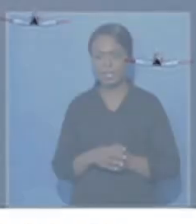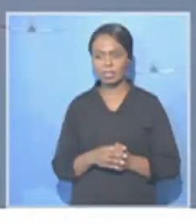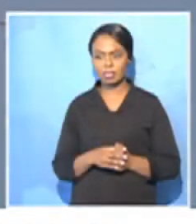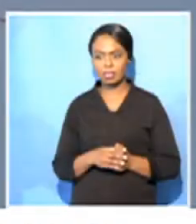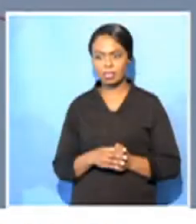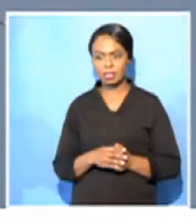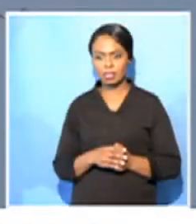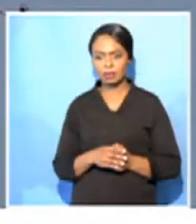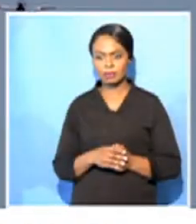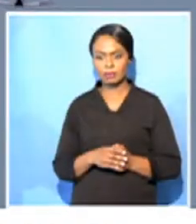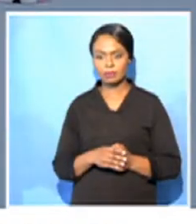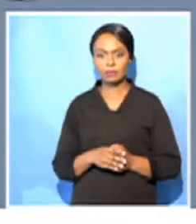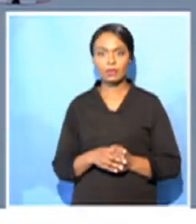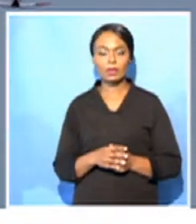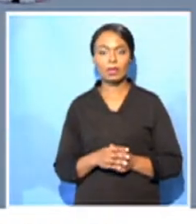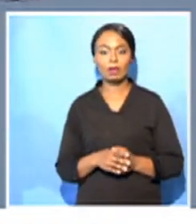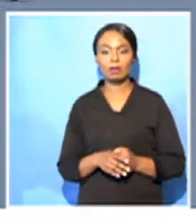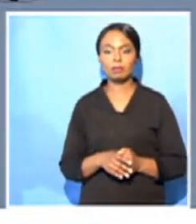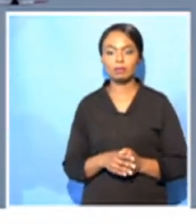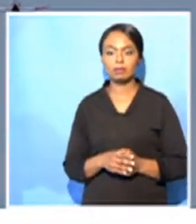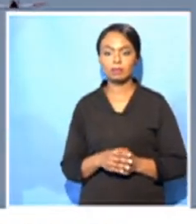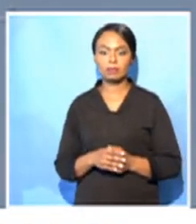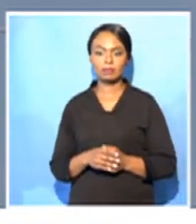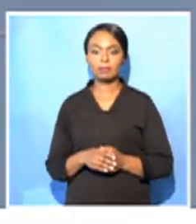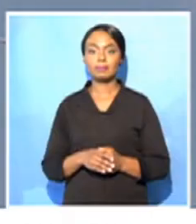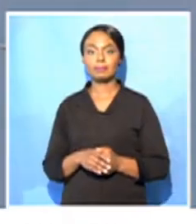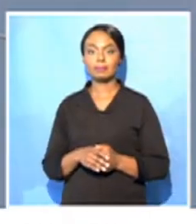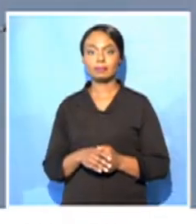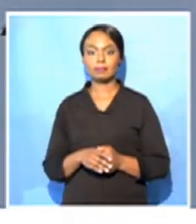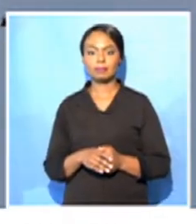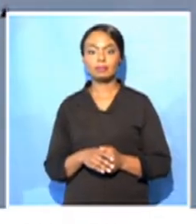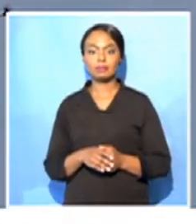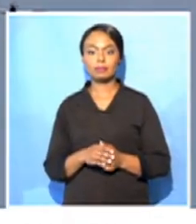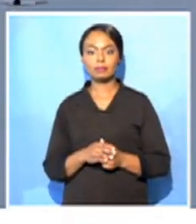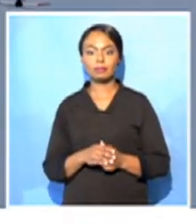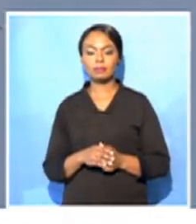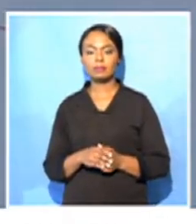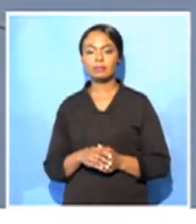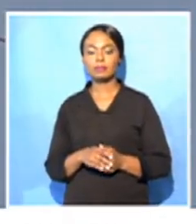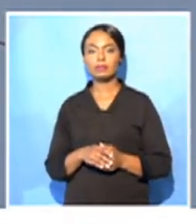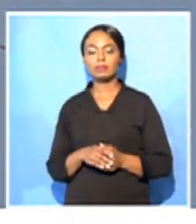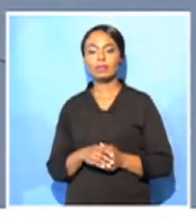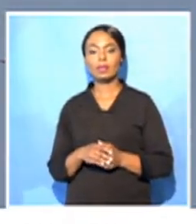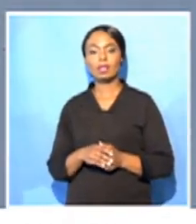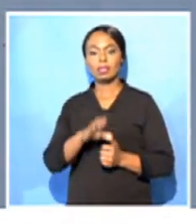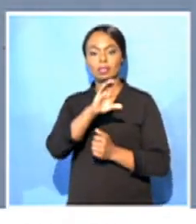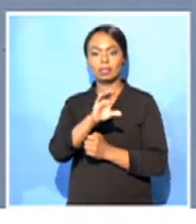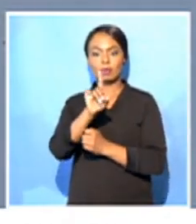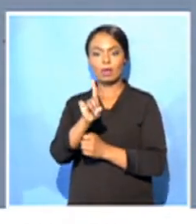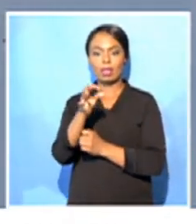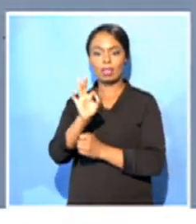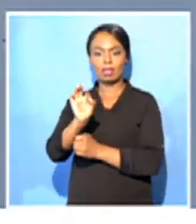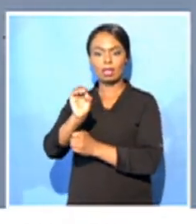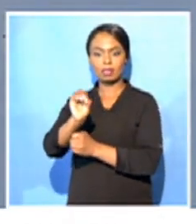the first two female C-130 commanders at 28 Squadron. Together with the C-130 is